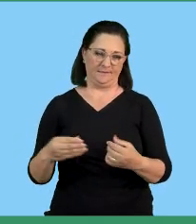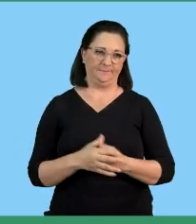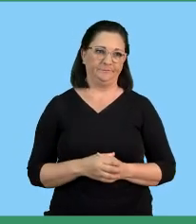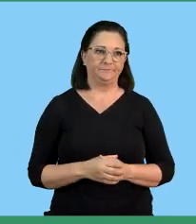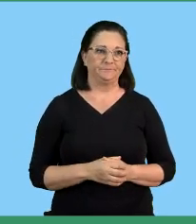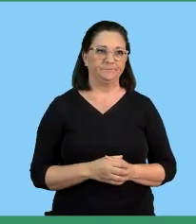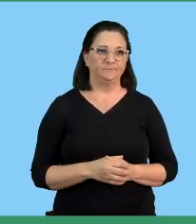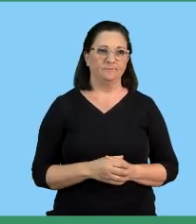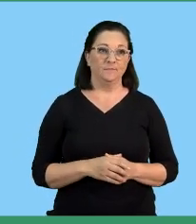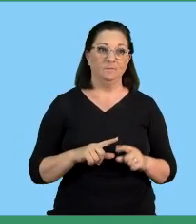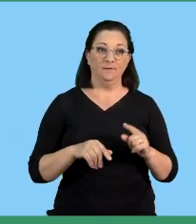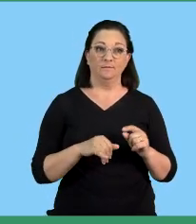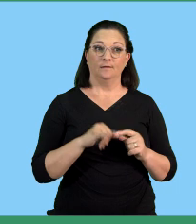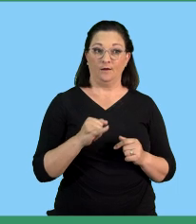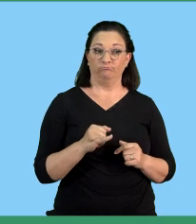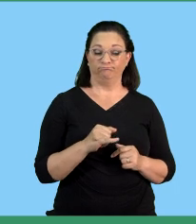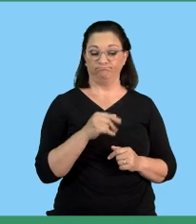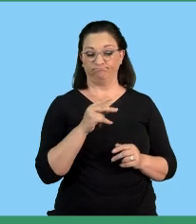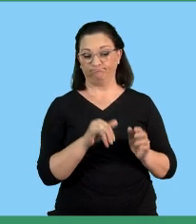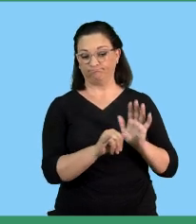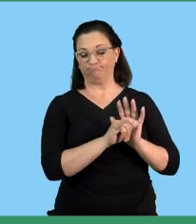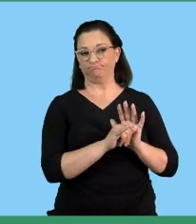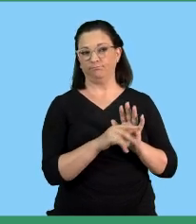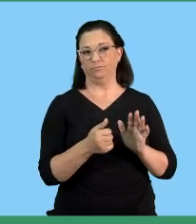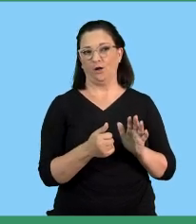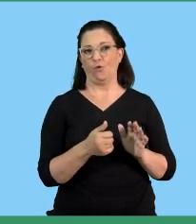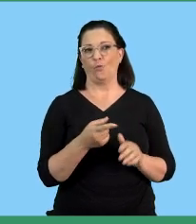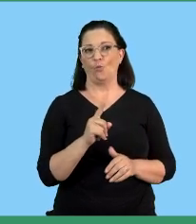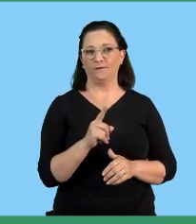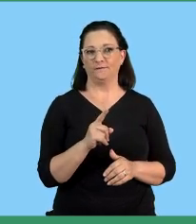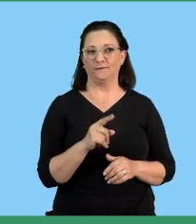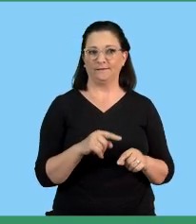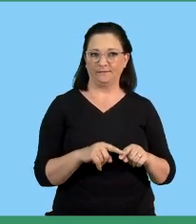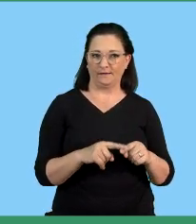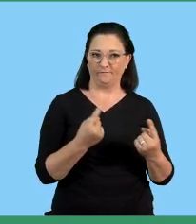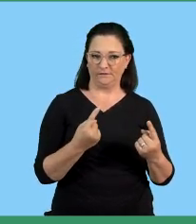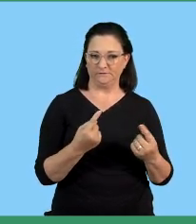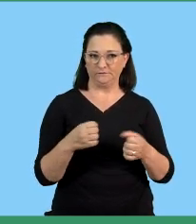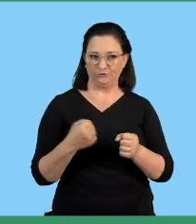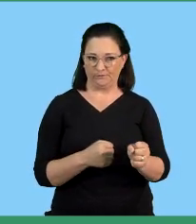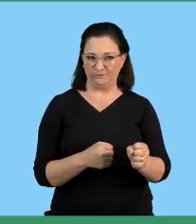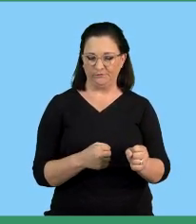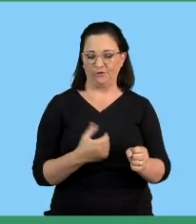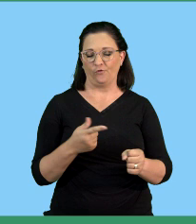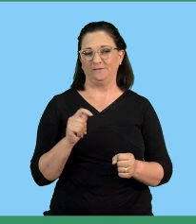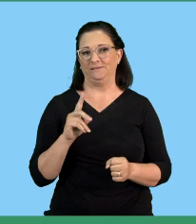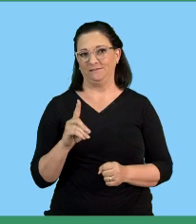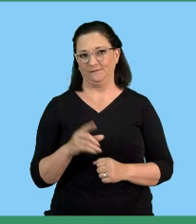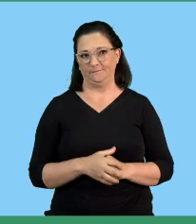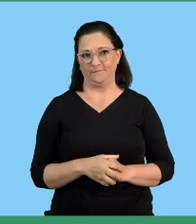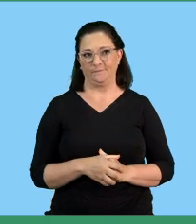first question says, identify the type of diversification strategy that is applied by